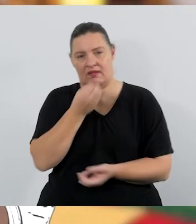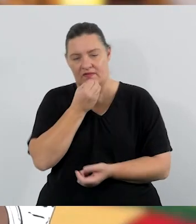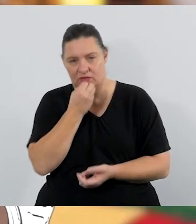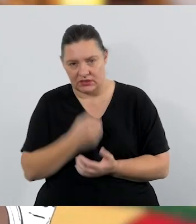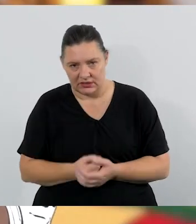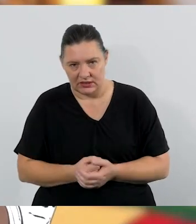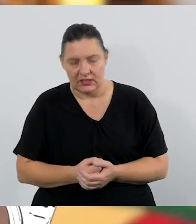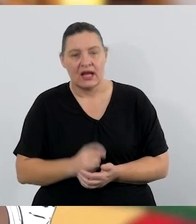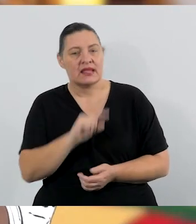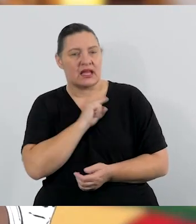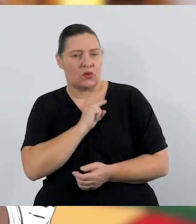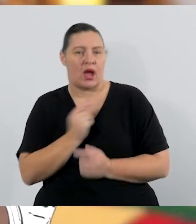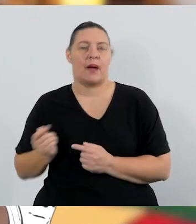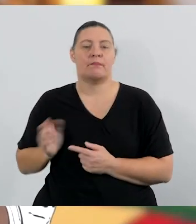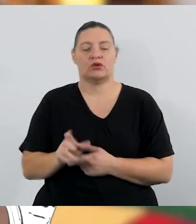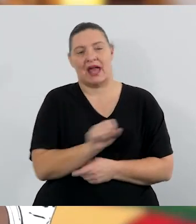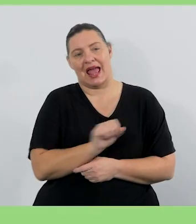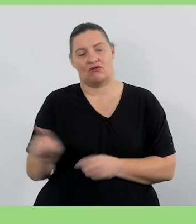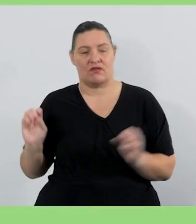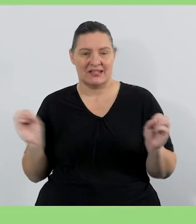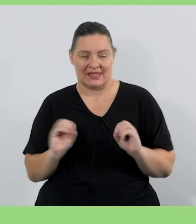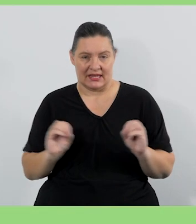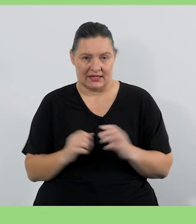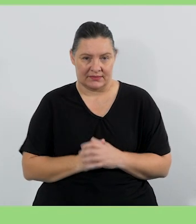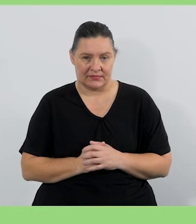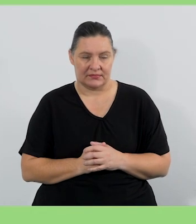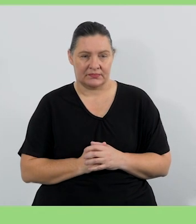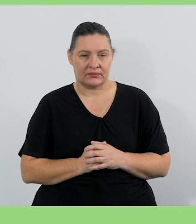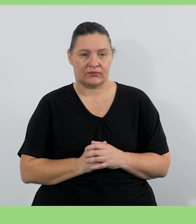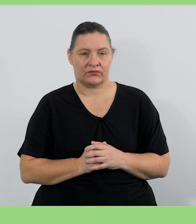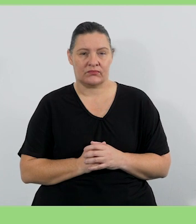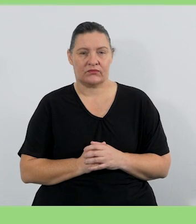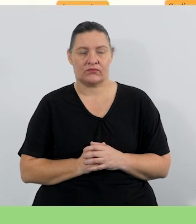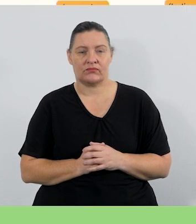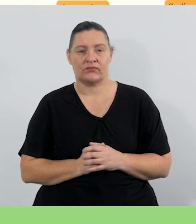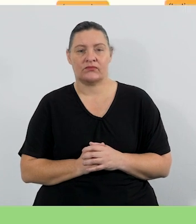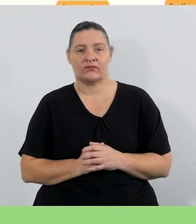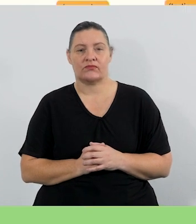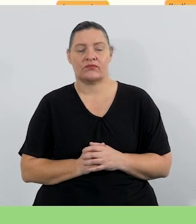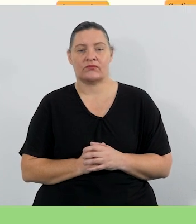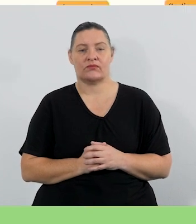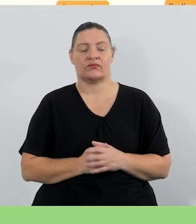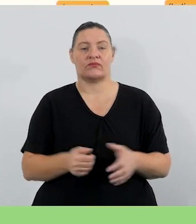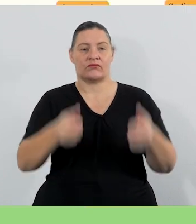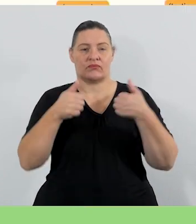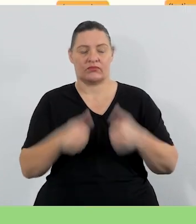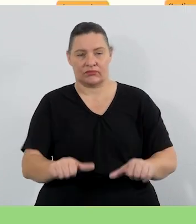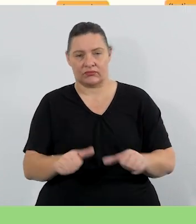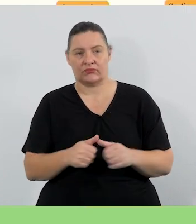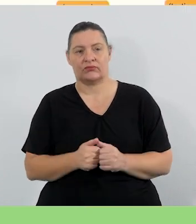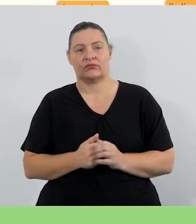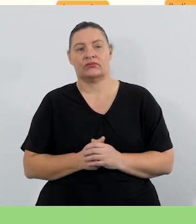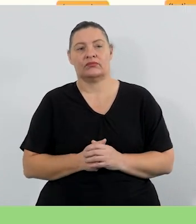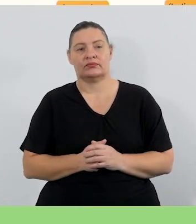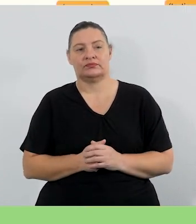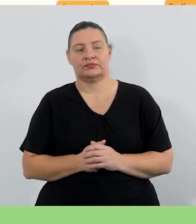the nutrients. So that is why we did not put an arrow over there. Right. So moving on to our